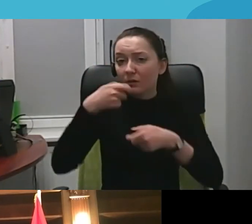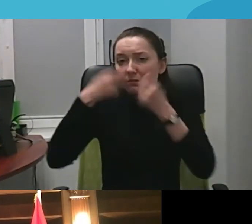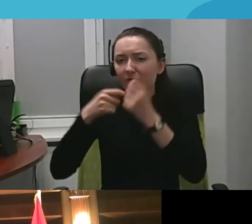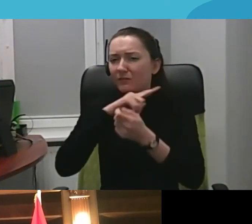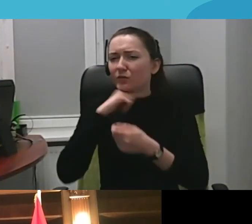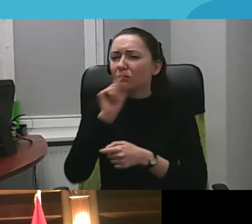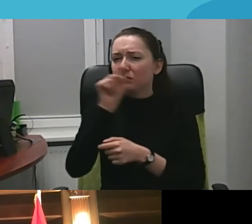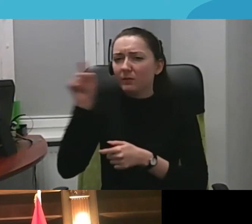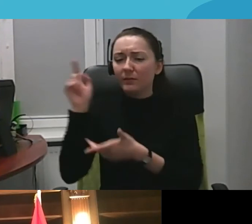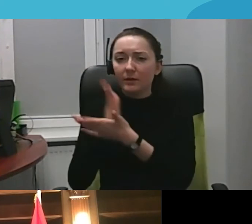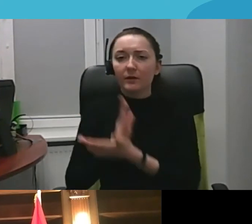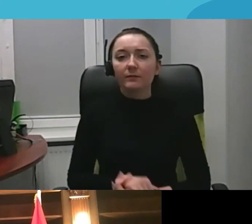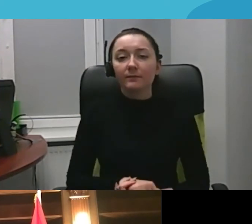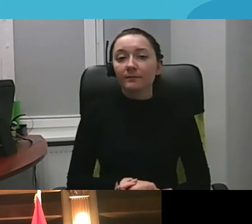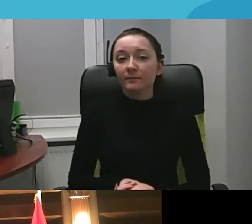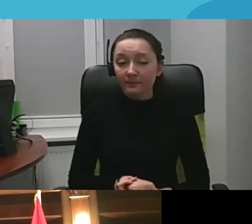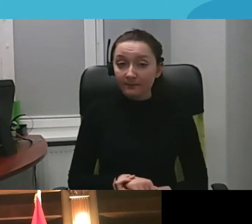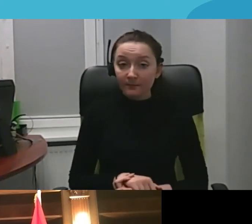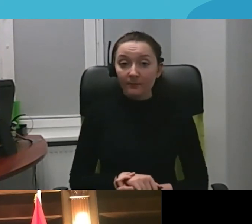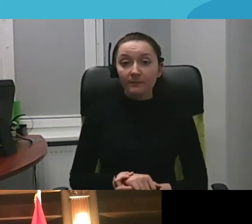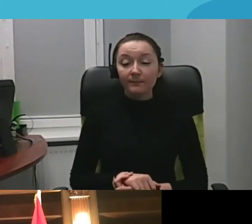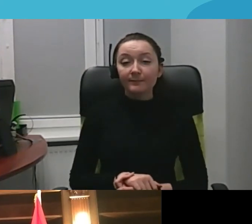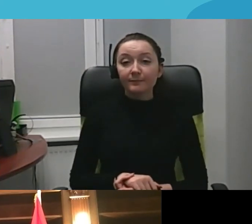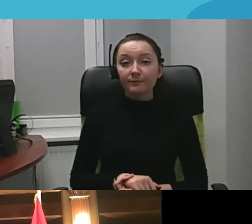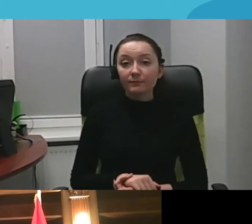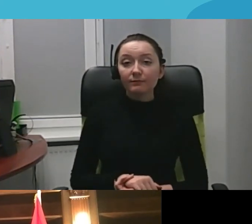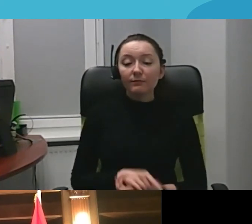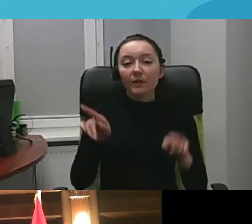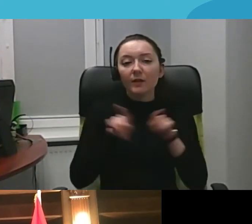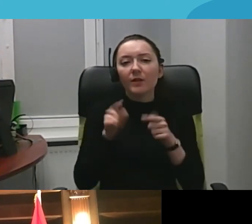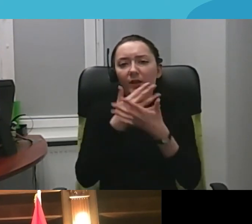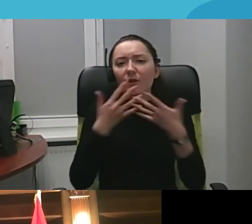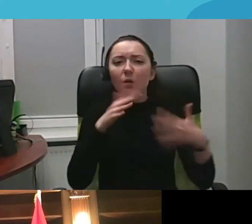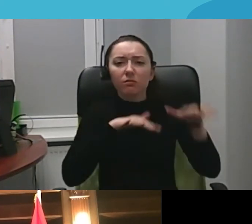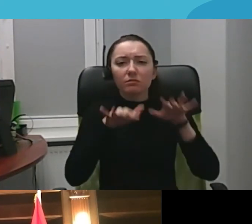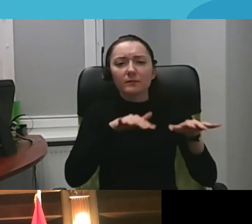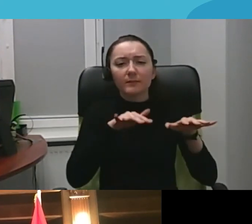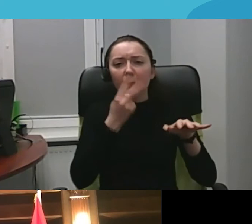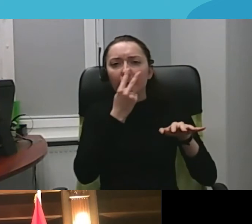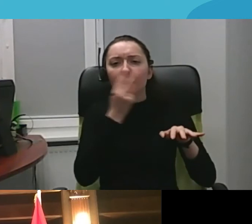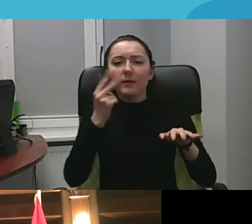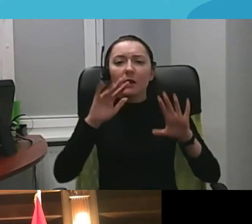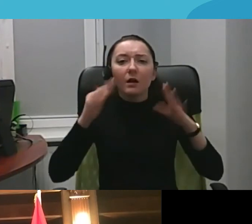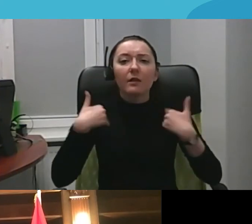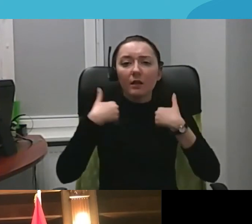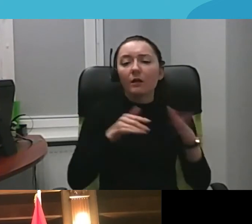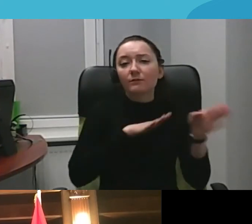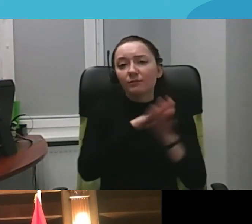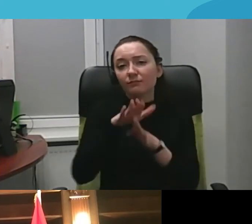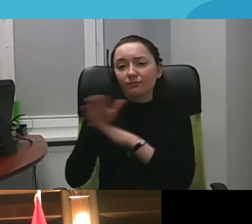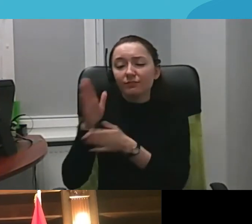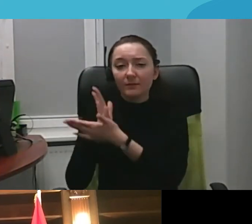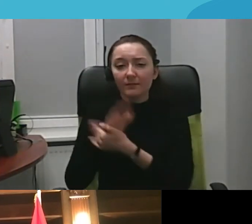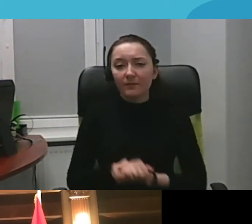systemic. We've taken a variety of actions in support of some of the report's recommendations, including not recognizing the results, calling for